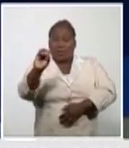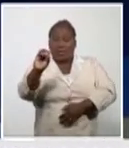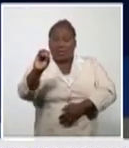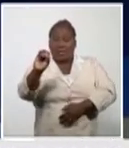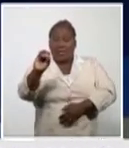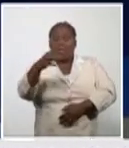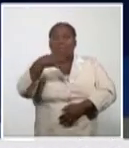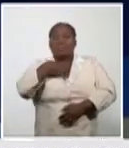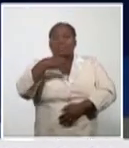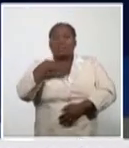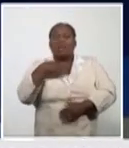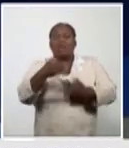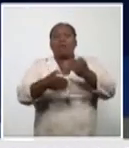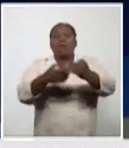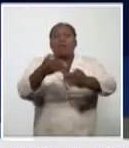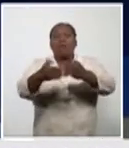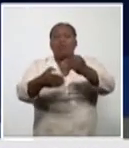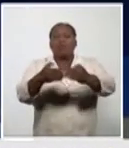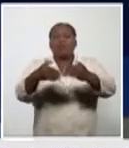represents